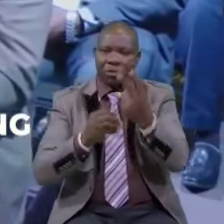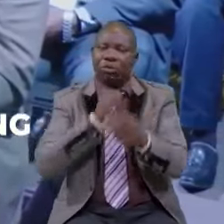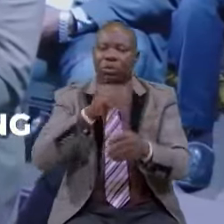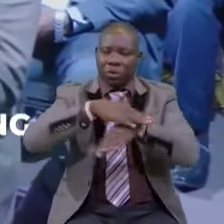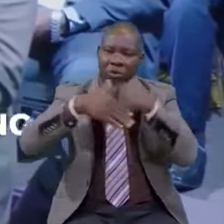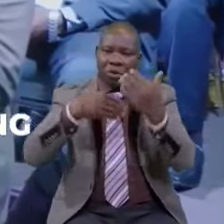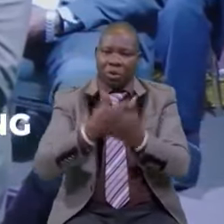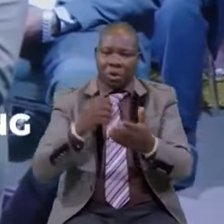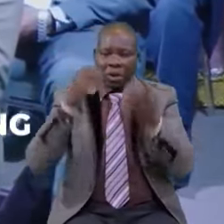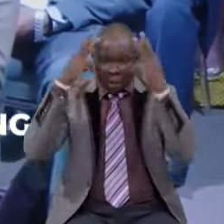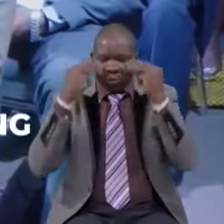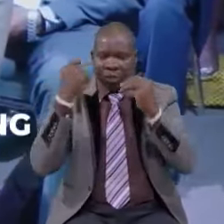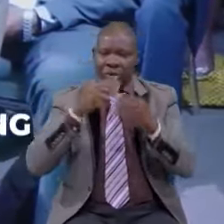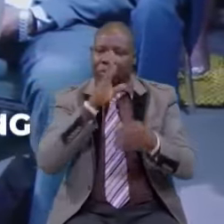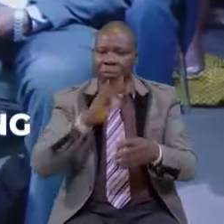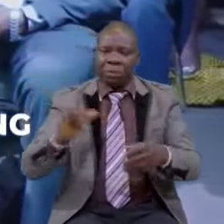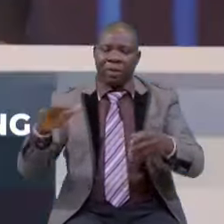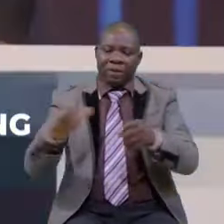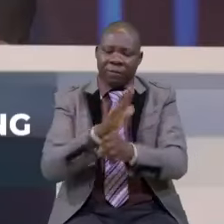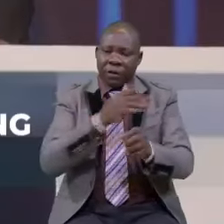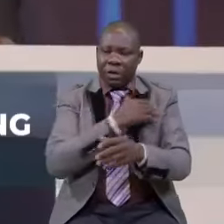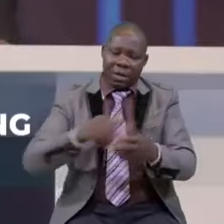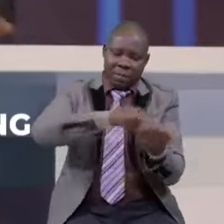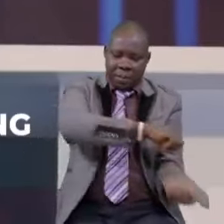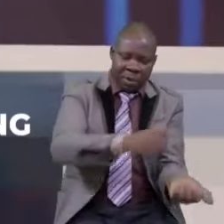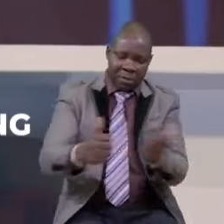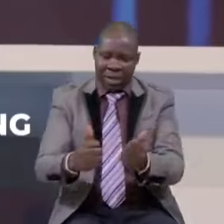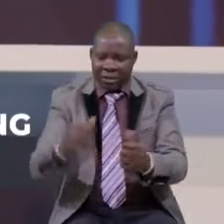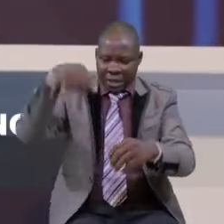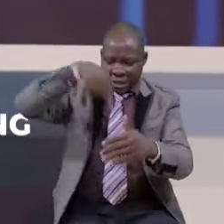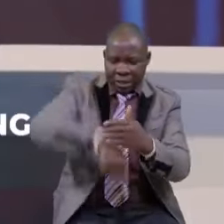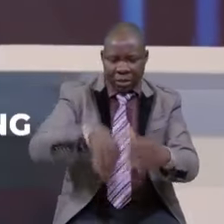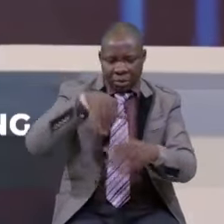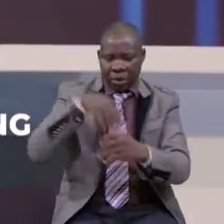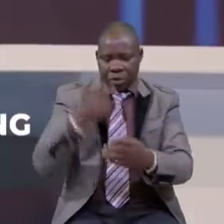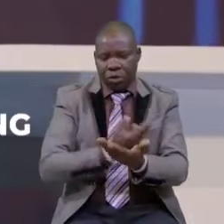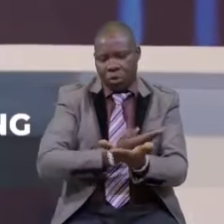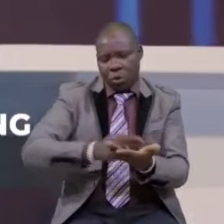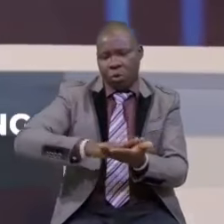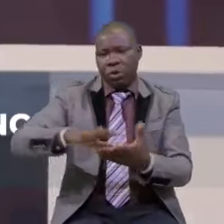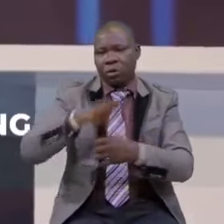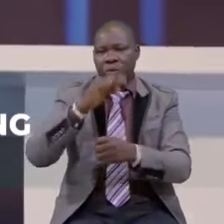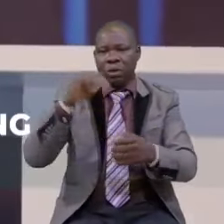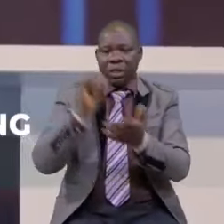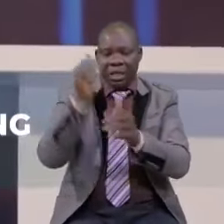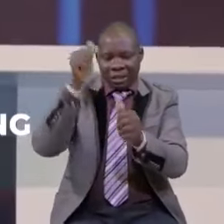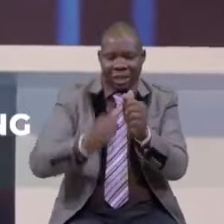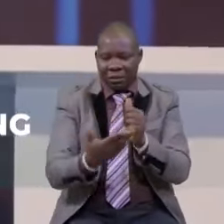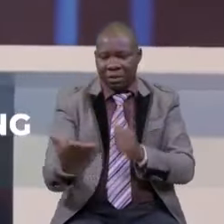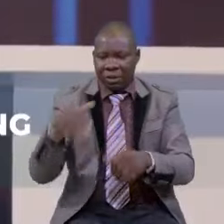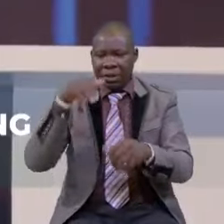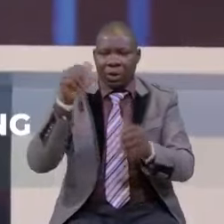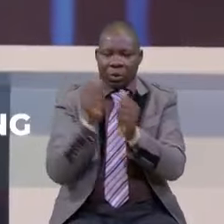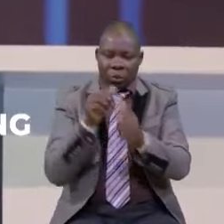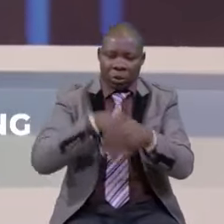being filled and baptized and immersed in the Holy Ghost, that everything within you runs like